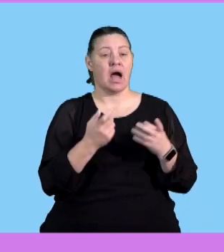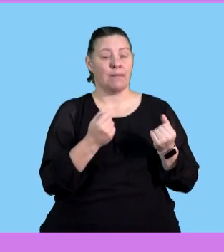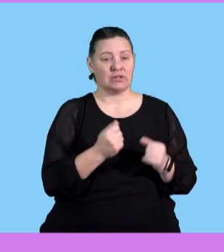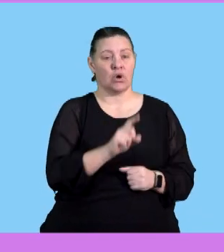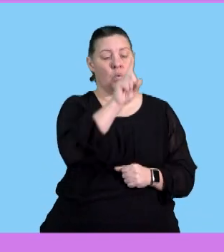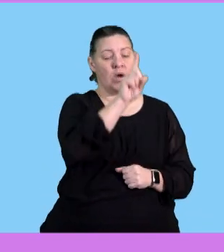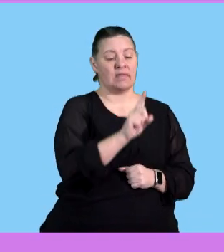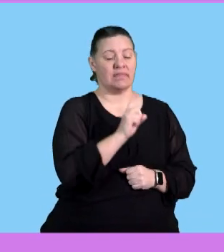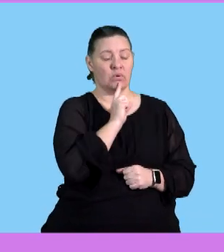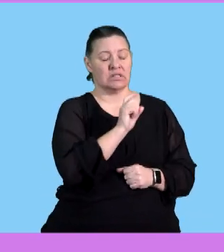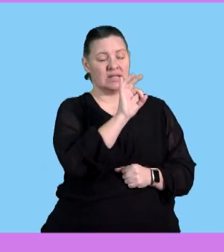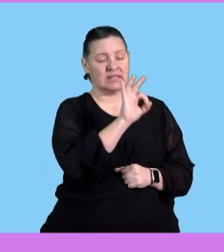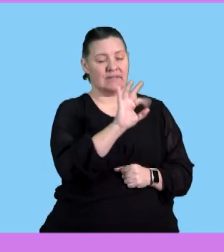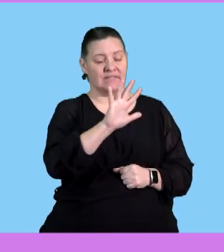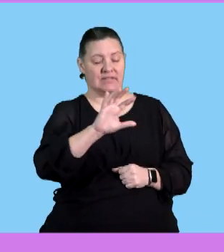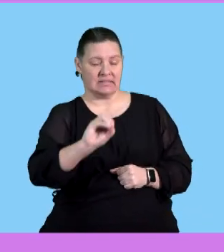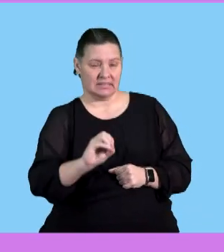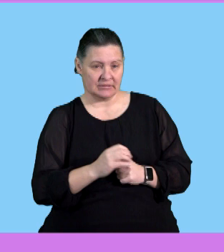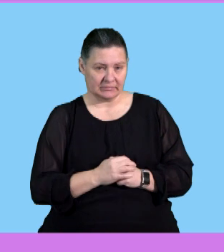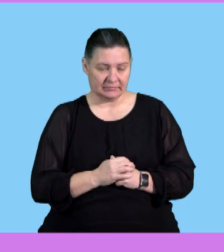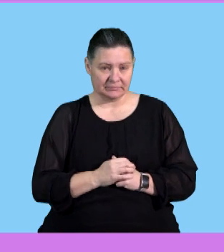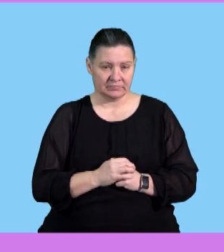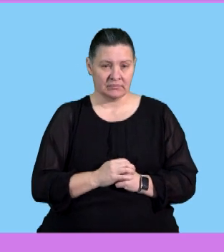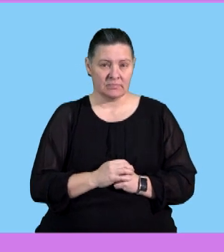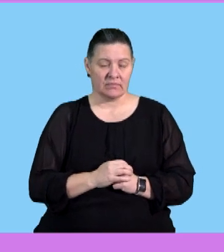So these sneakers, they cost